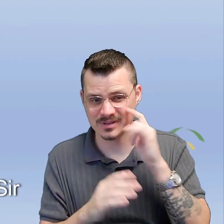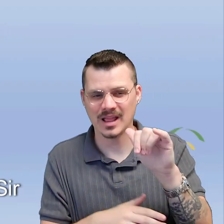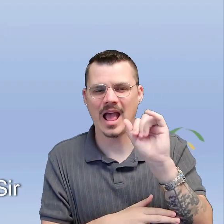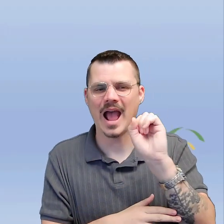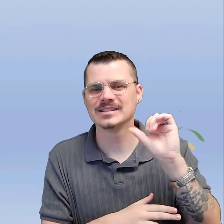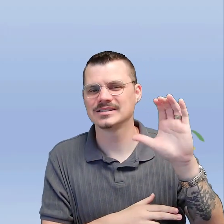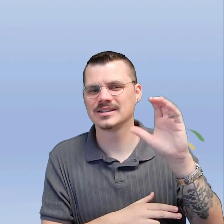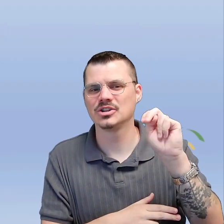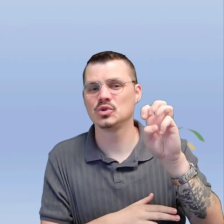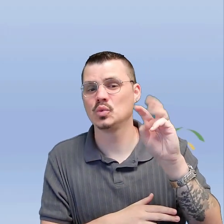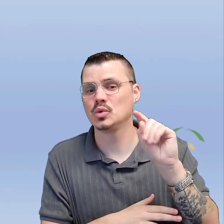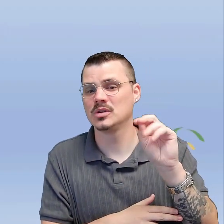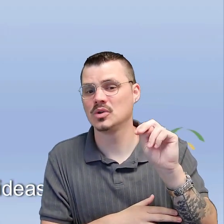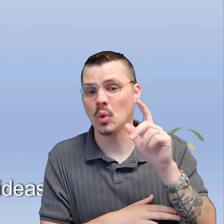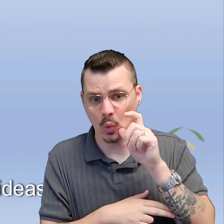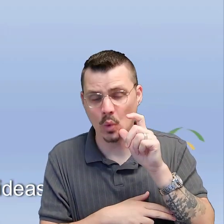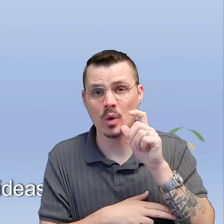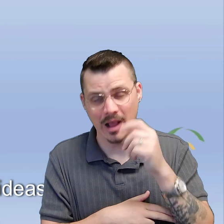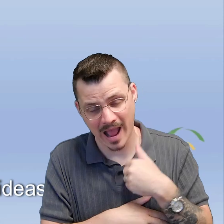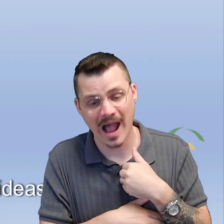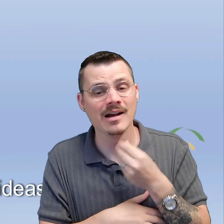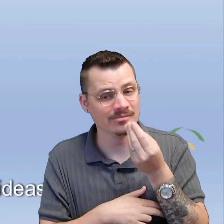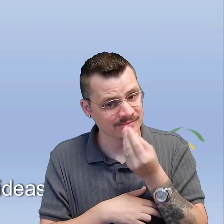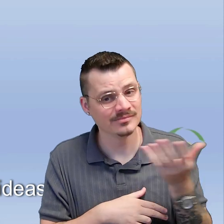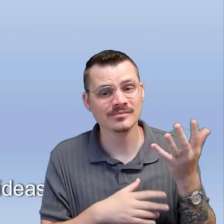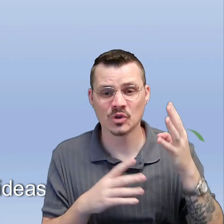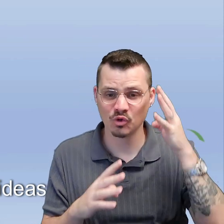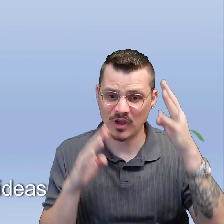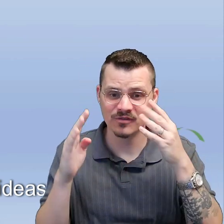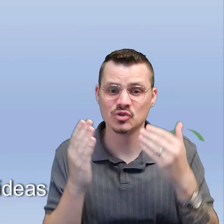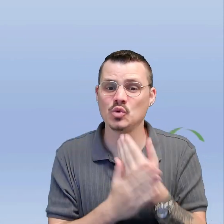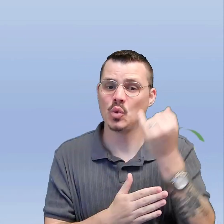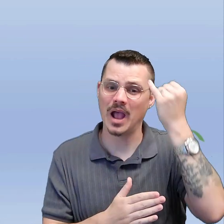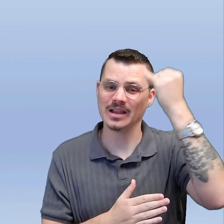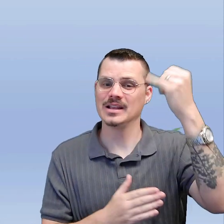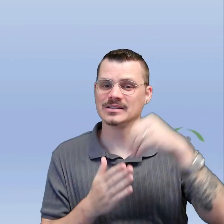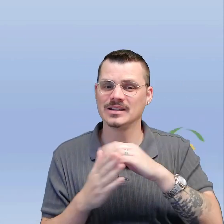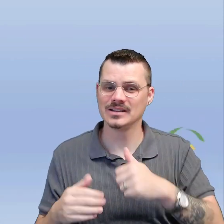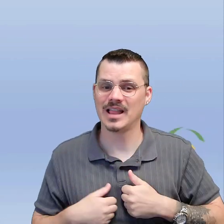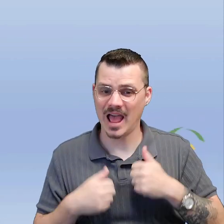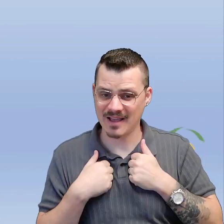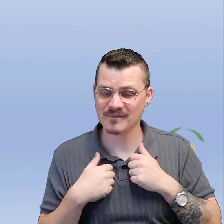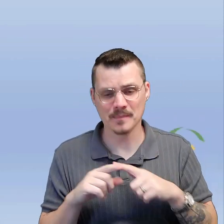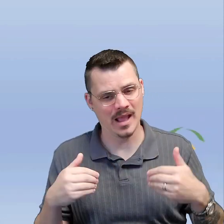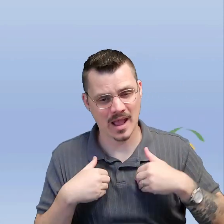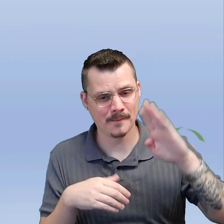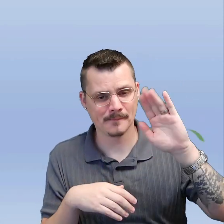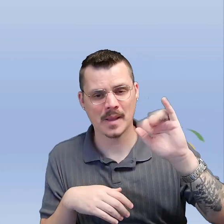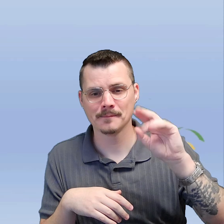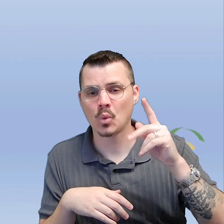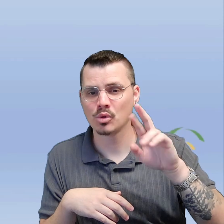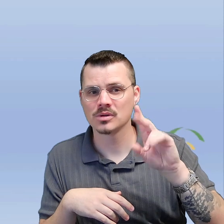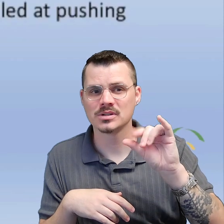know, is Sir Isaac Newton, who definitely had a few creative new ideas in his life. He also had bipolar